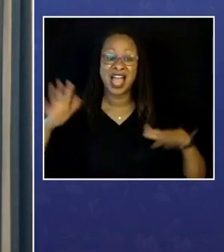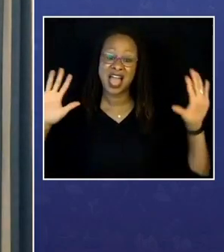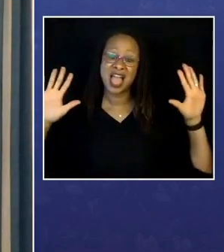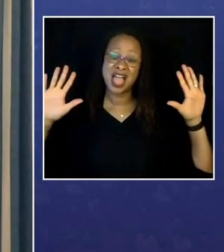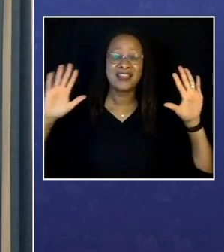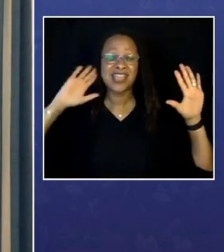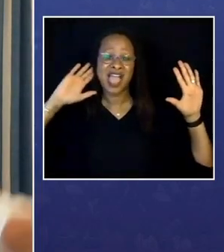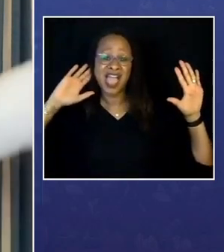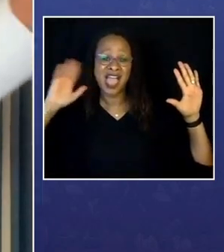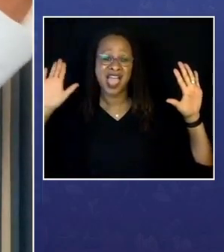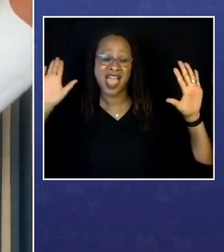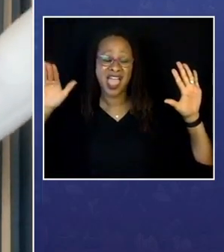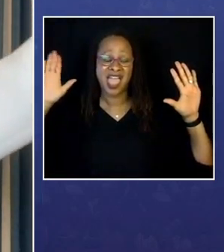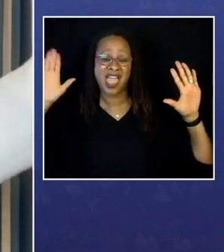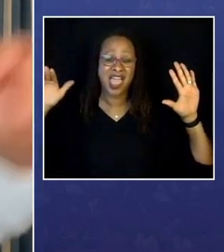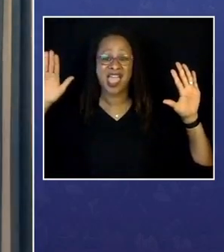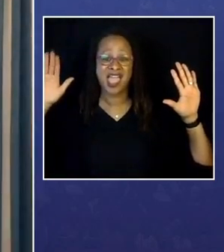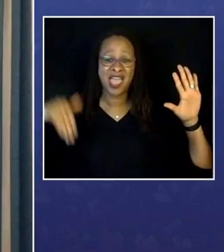feeling?